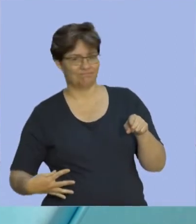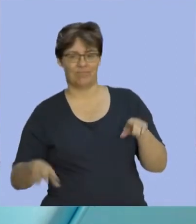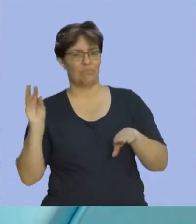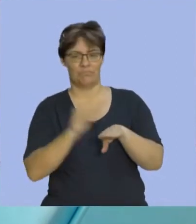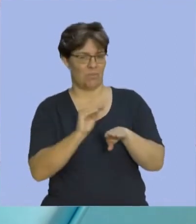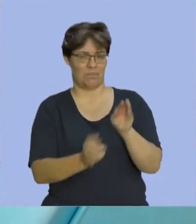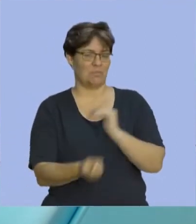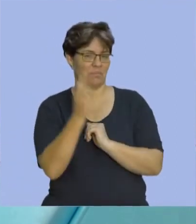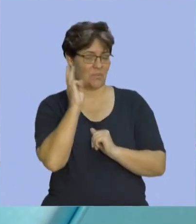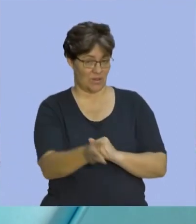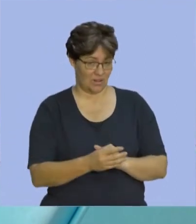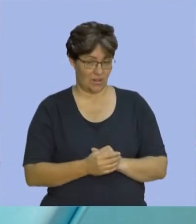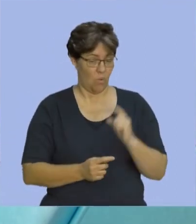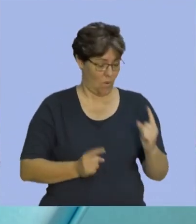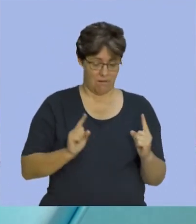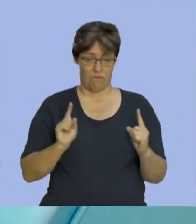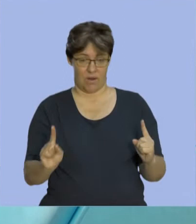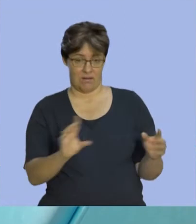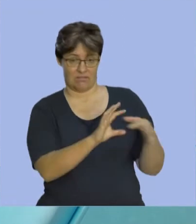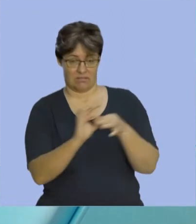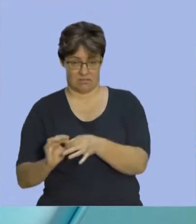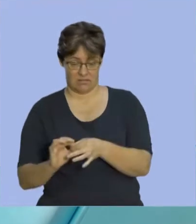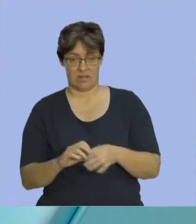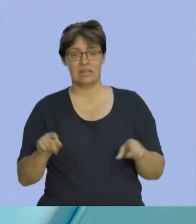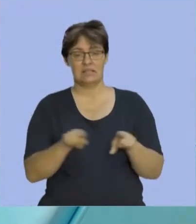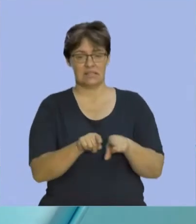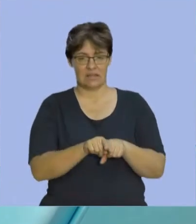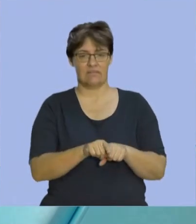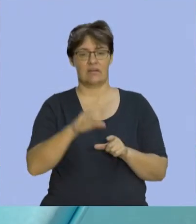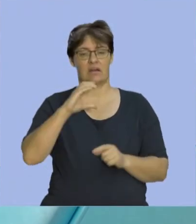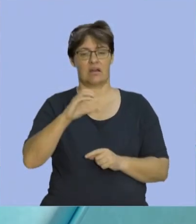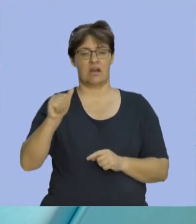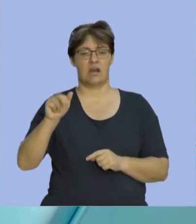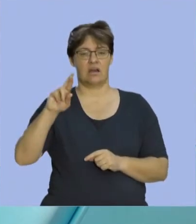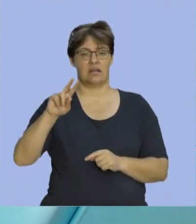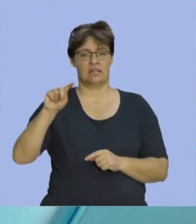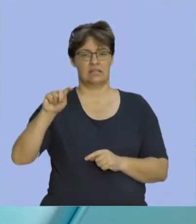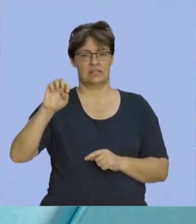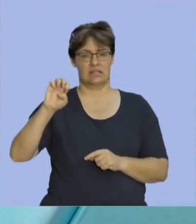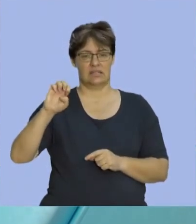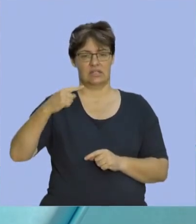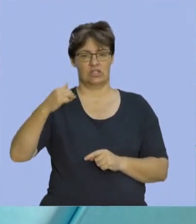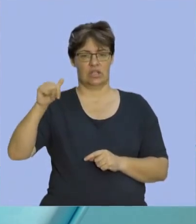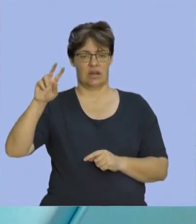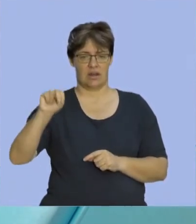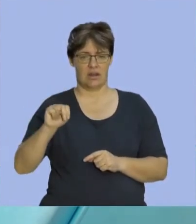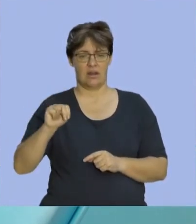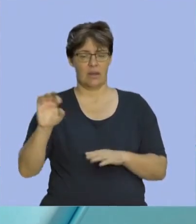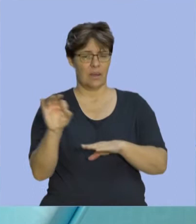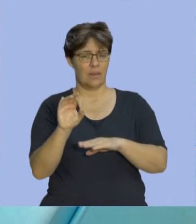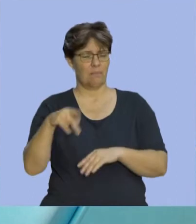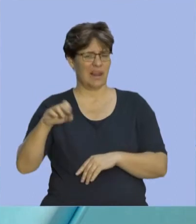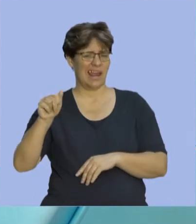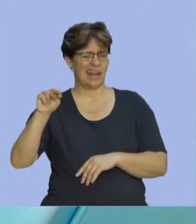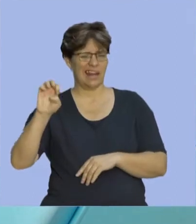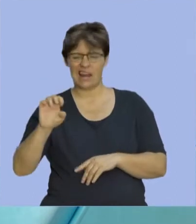more, then it's a problem. Also, we looked at the concept of a Cartesian plane, and we said, how do I measure